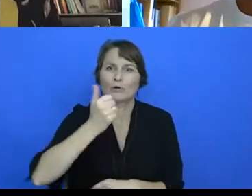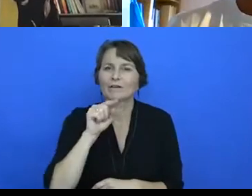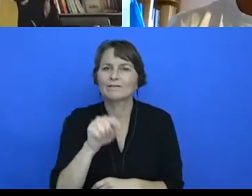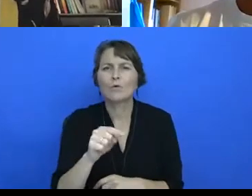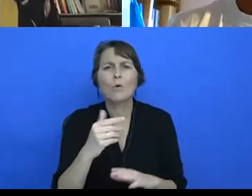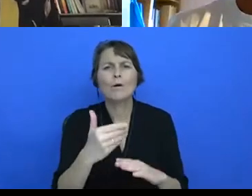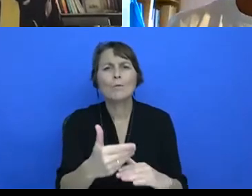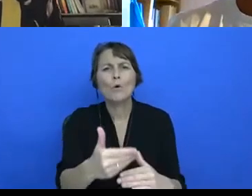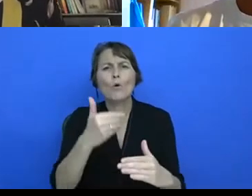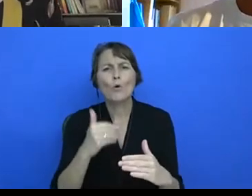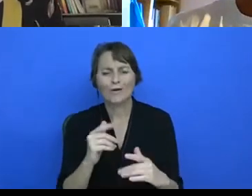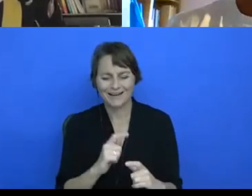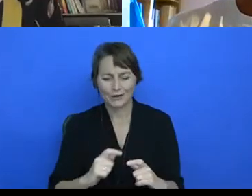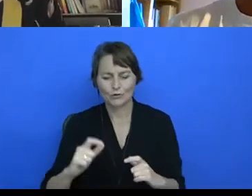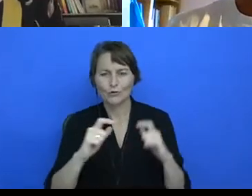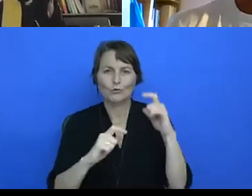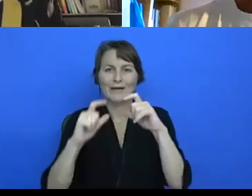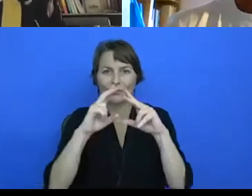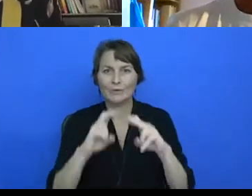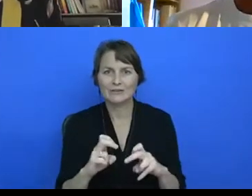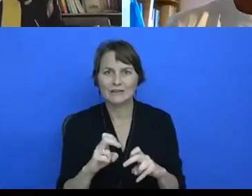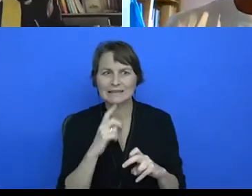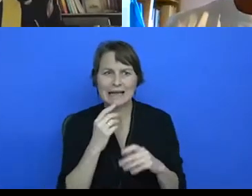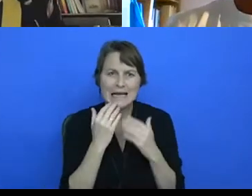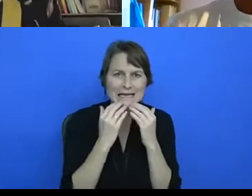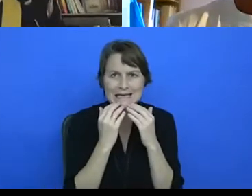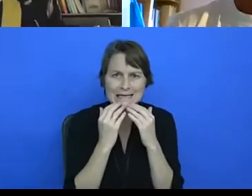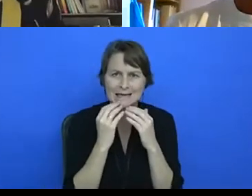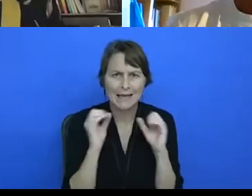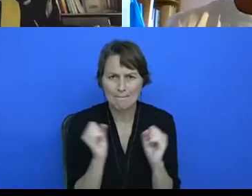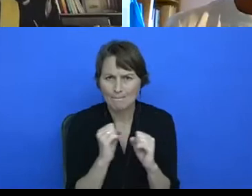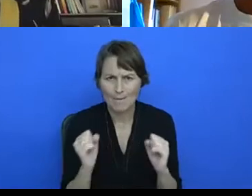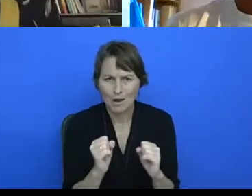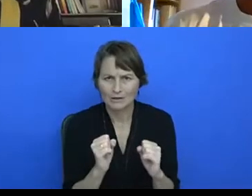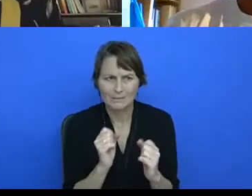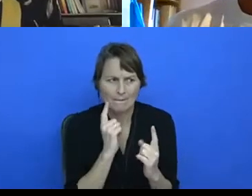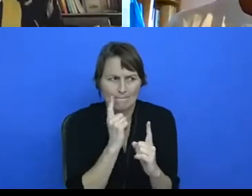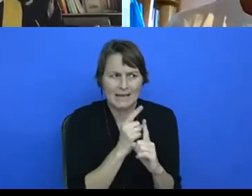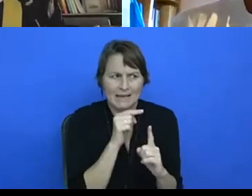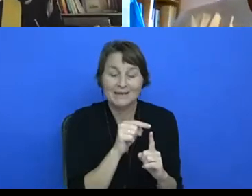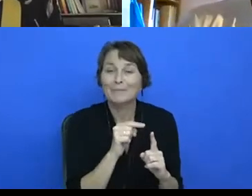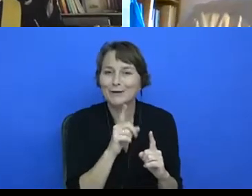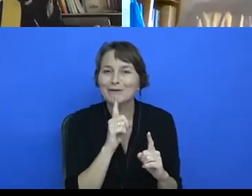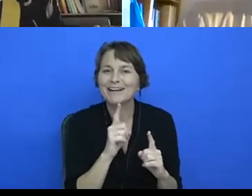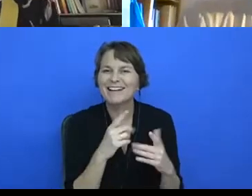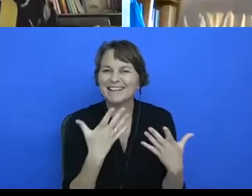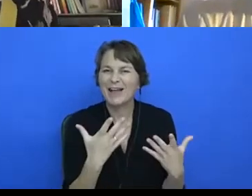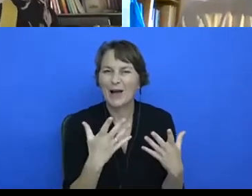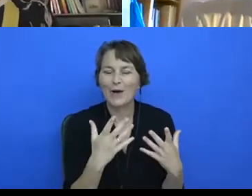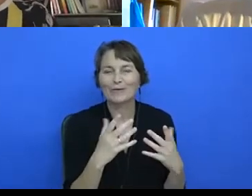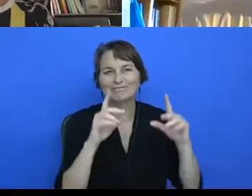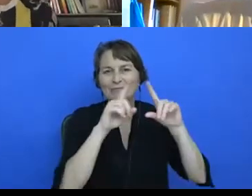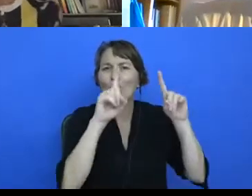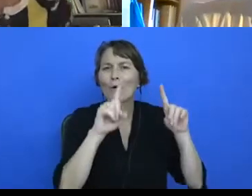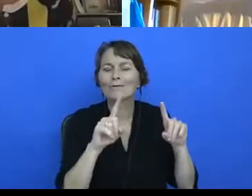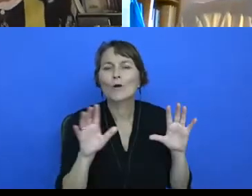big experts, but they really wanted to, because they got the chance to really be a wallflower, to eavesdrop, whereas at a physical conference, it's not